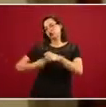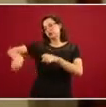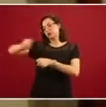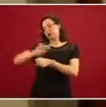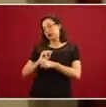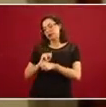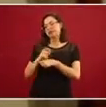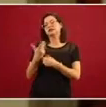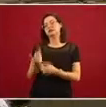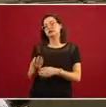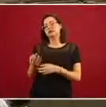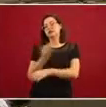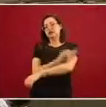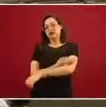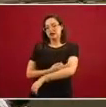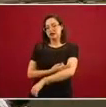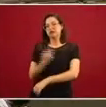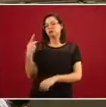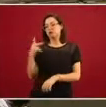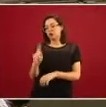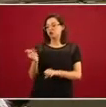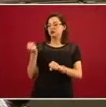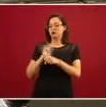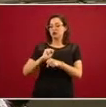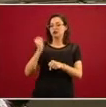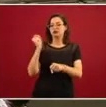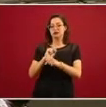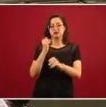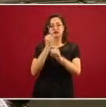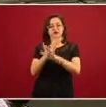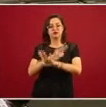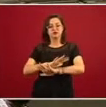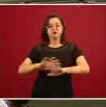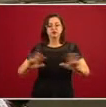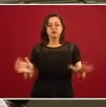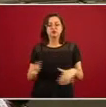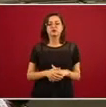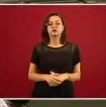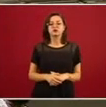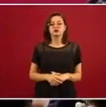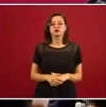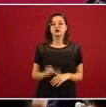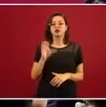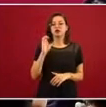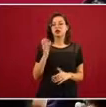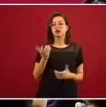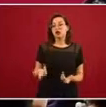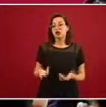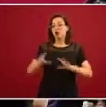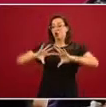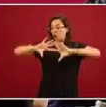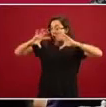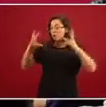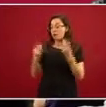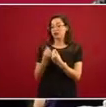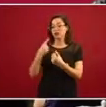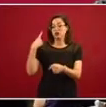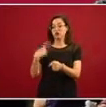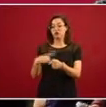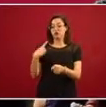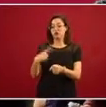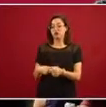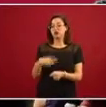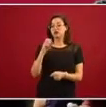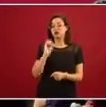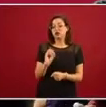why we have a 2-week delay. But every week we will be updating the number of estimated cases. So if we calculate on the